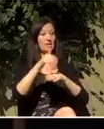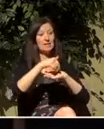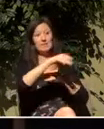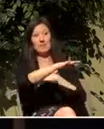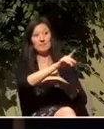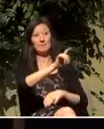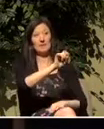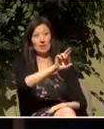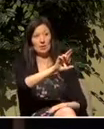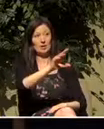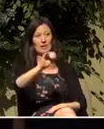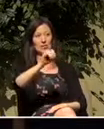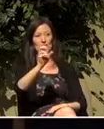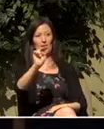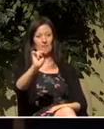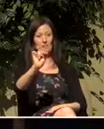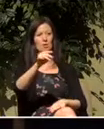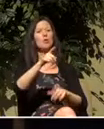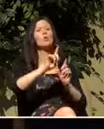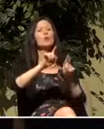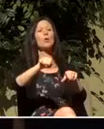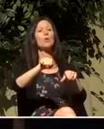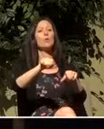make preparations for us to eat the Passover."